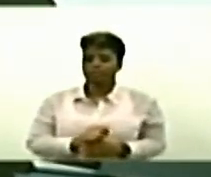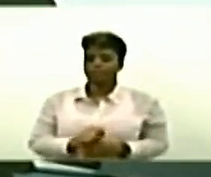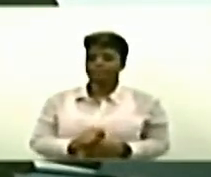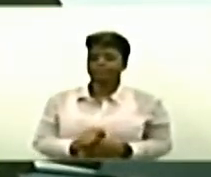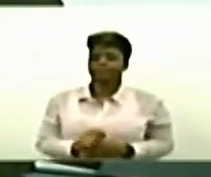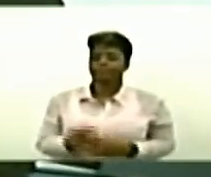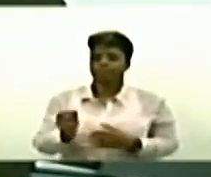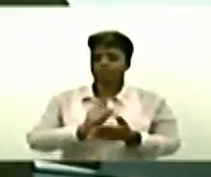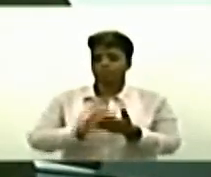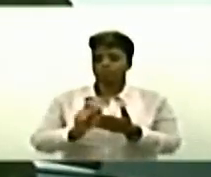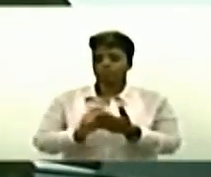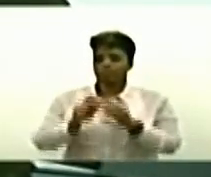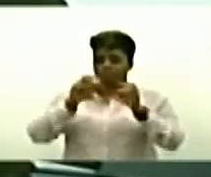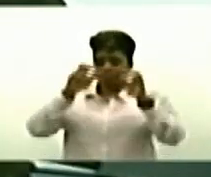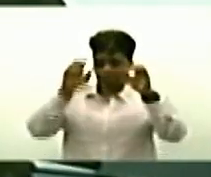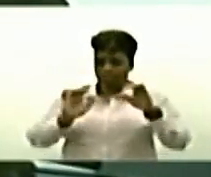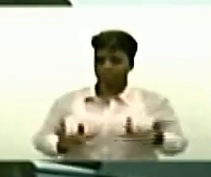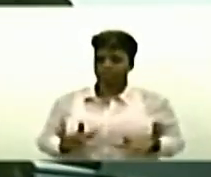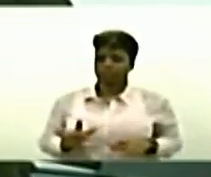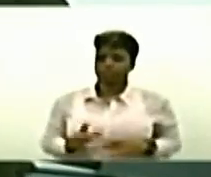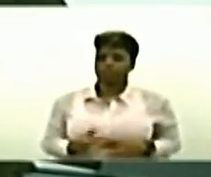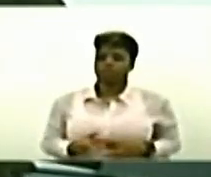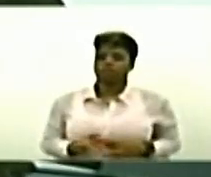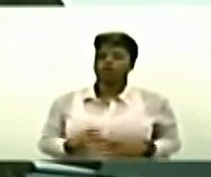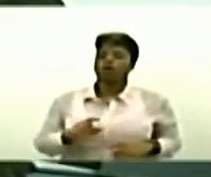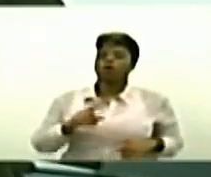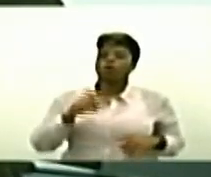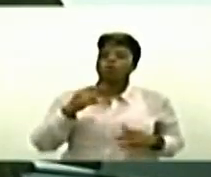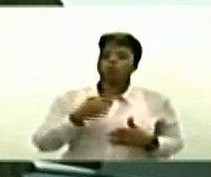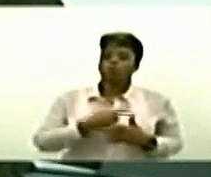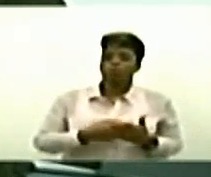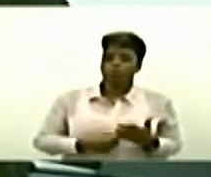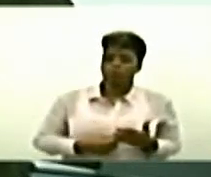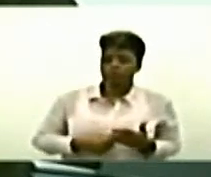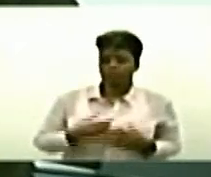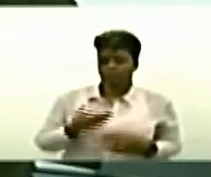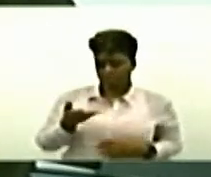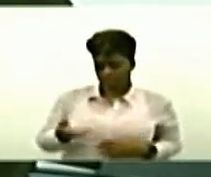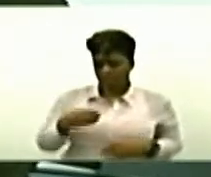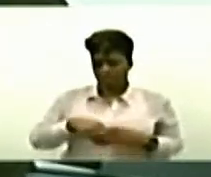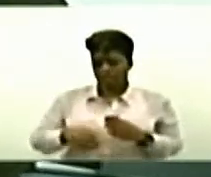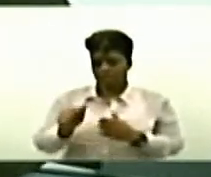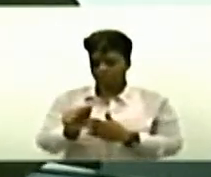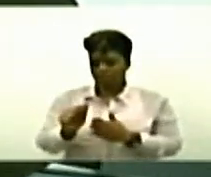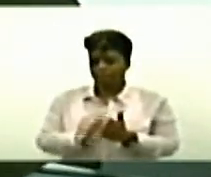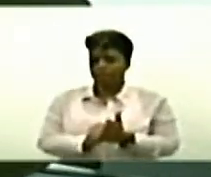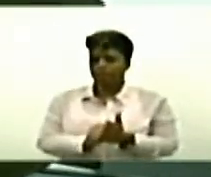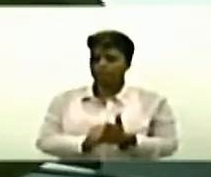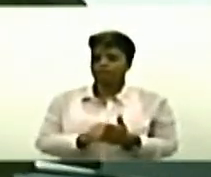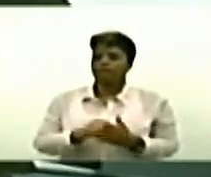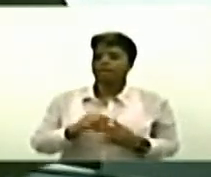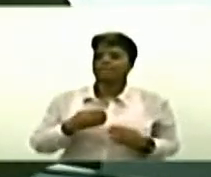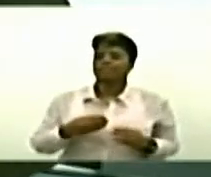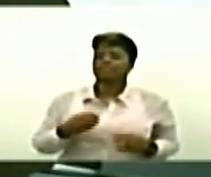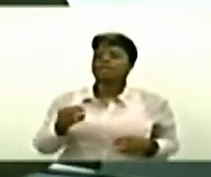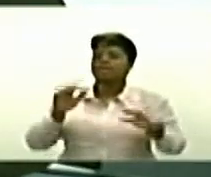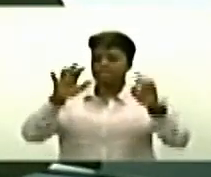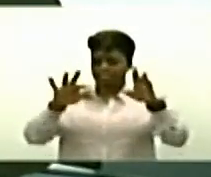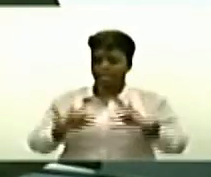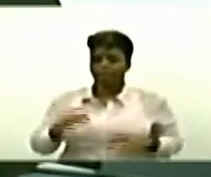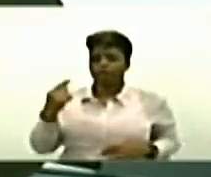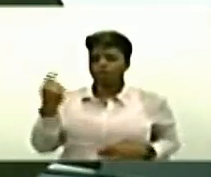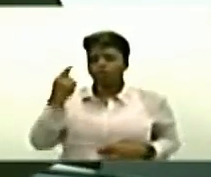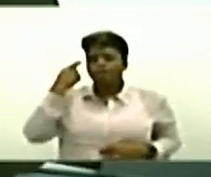exam. But I think here what is present within the amendment, the exam is just basically to enter, for